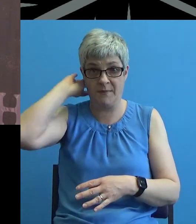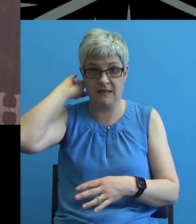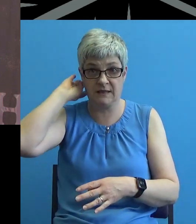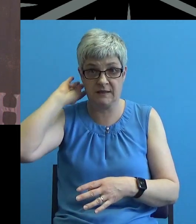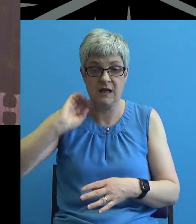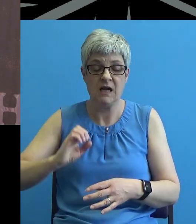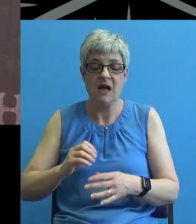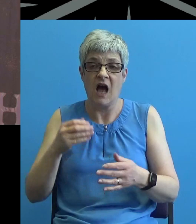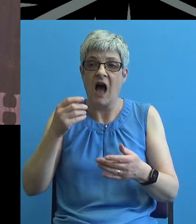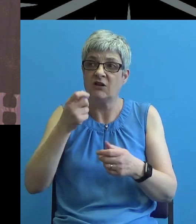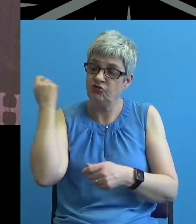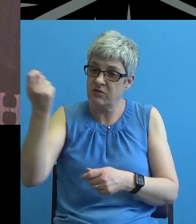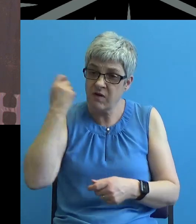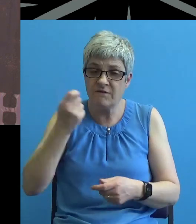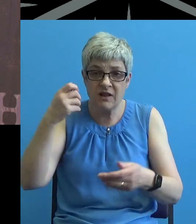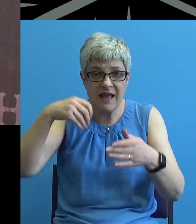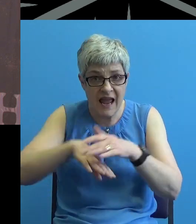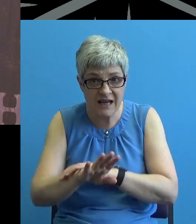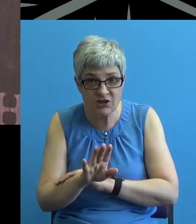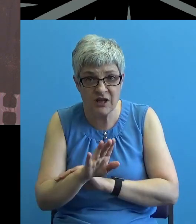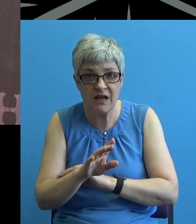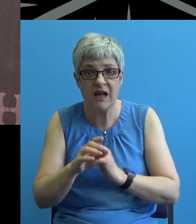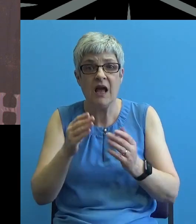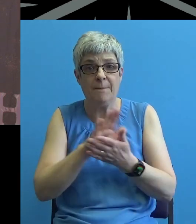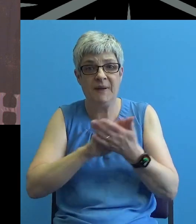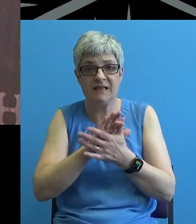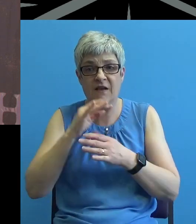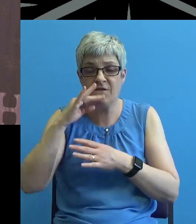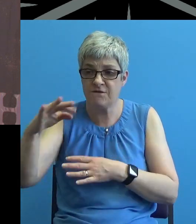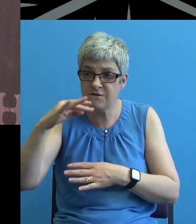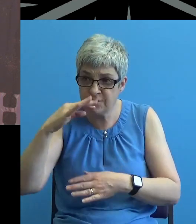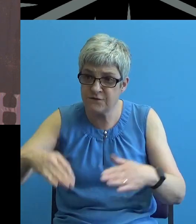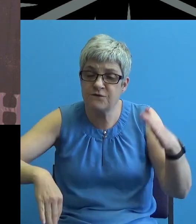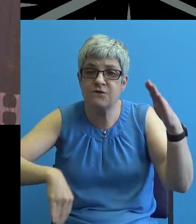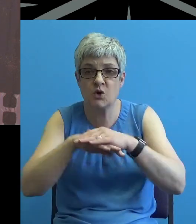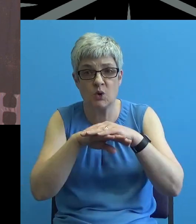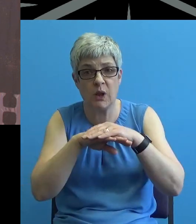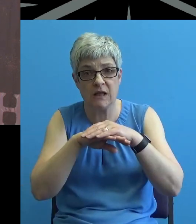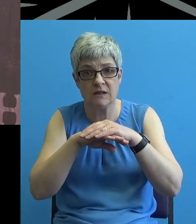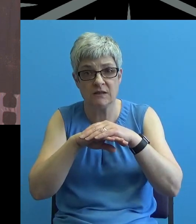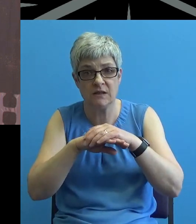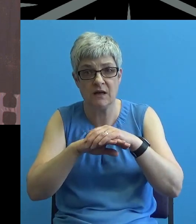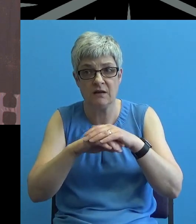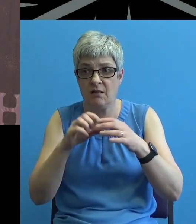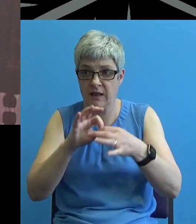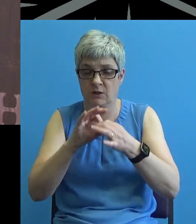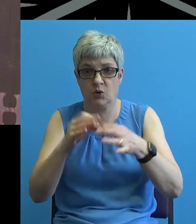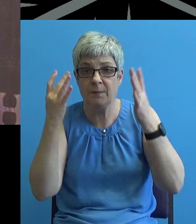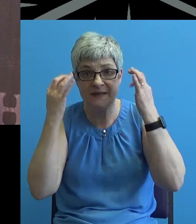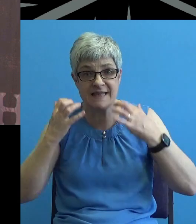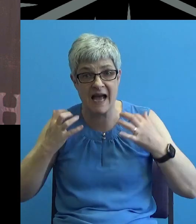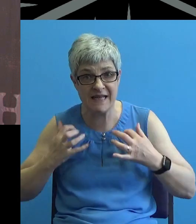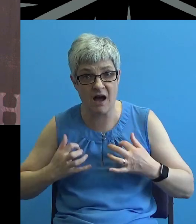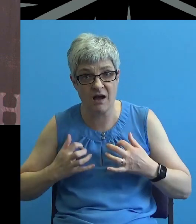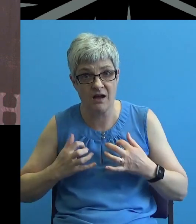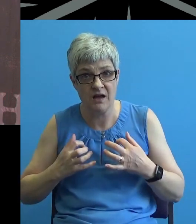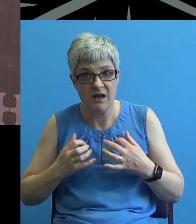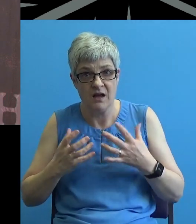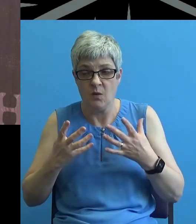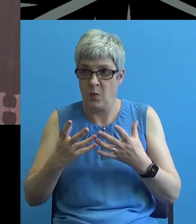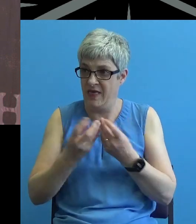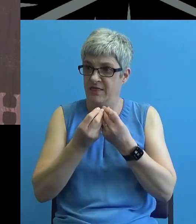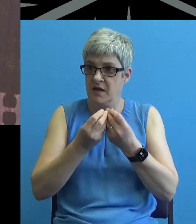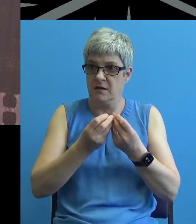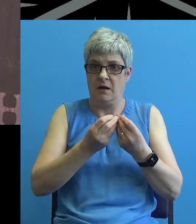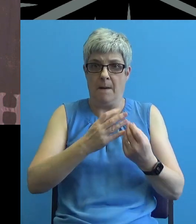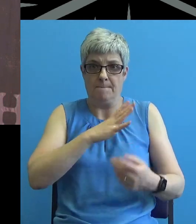triumphal entry would have fulfilled all of the prophesied expectations of the coming Messiah, with all his supposed military might